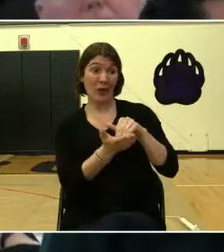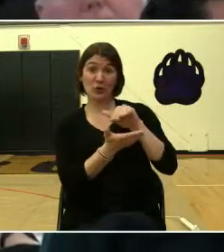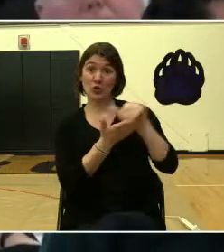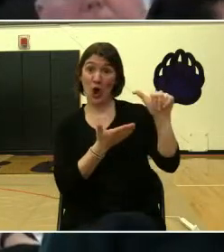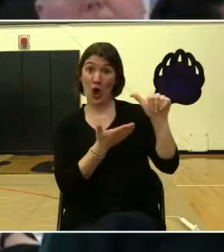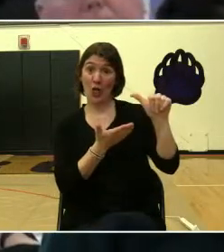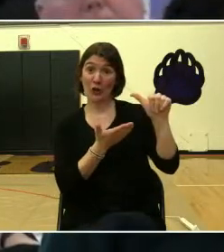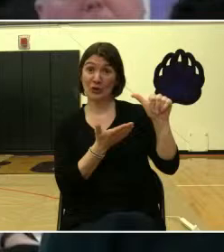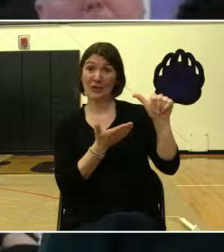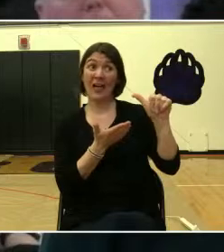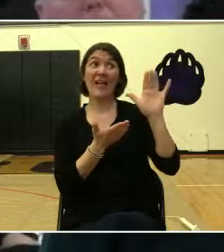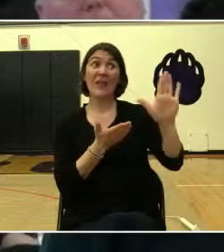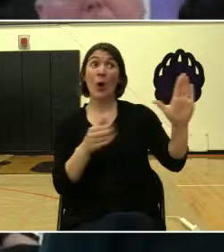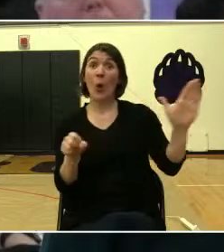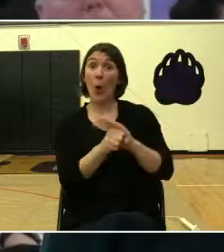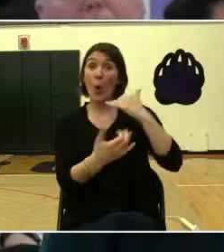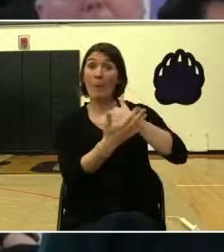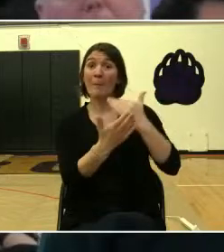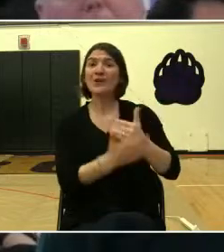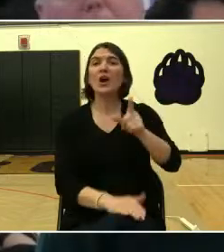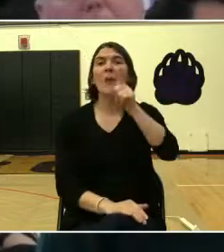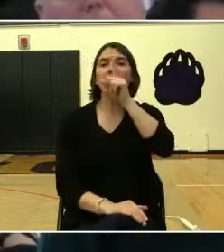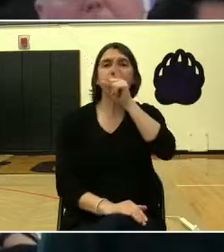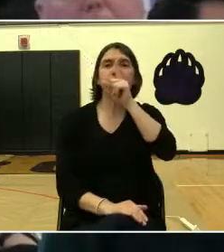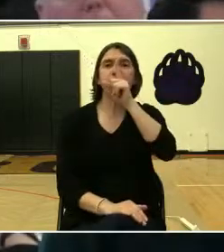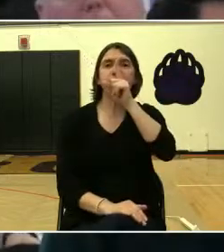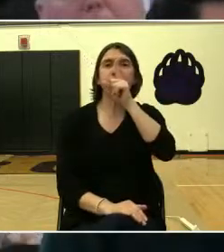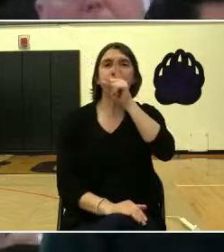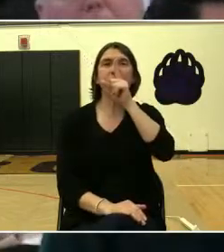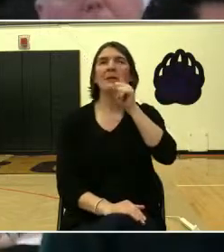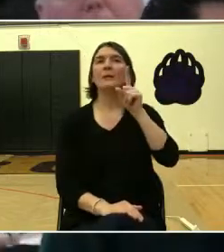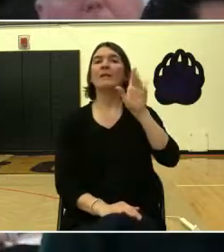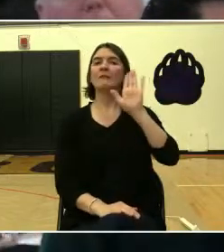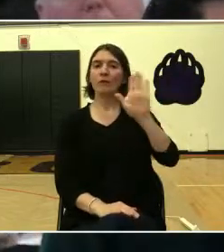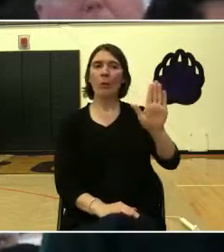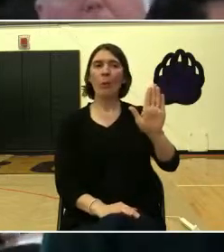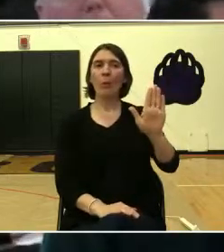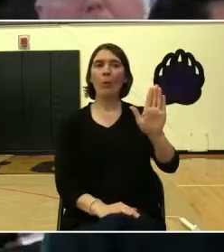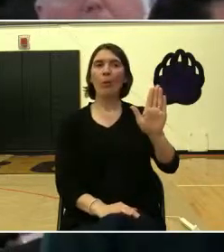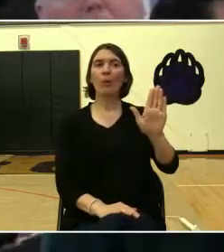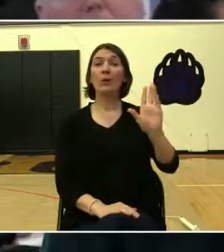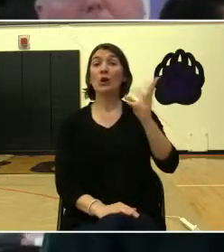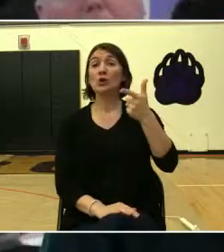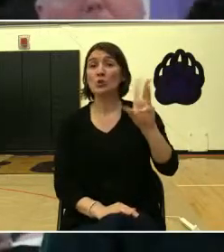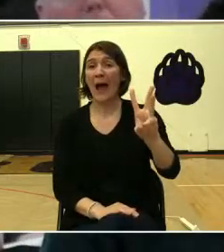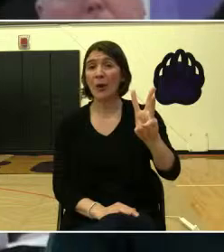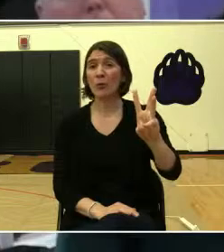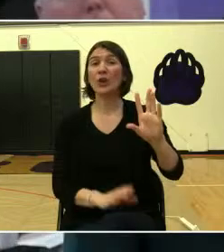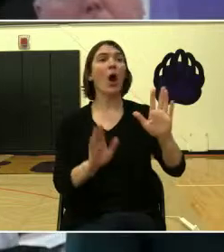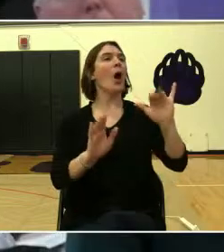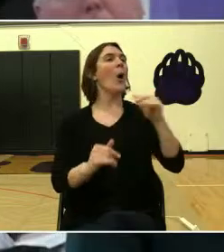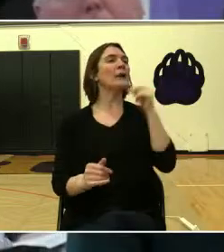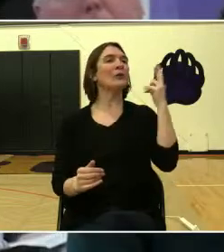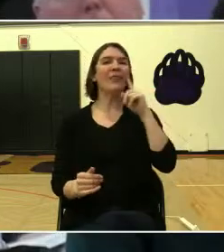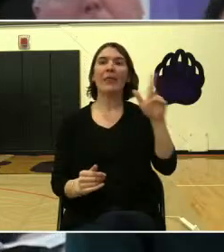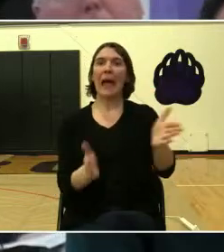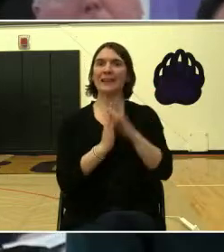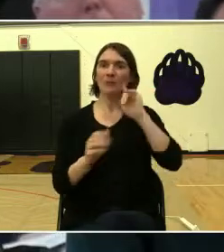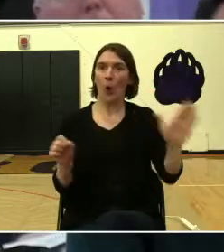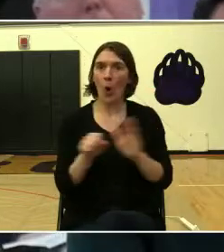wasn't the entire budget of entire annual operating budget of groundworks collaborative so thanks for that